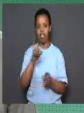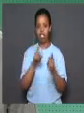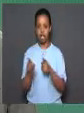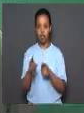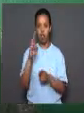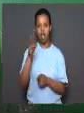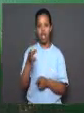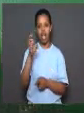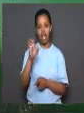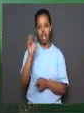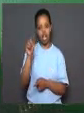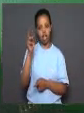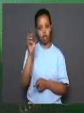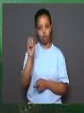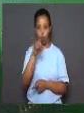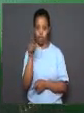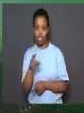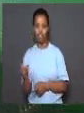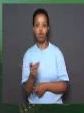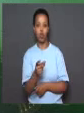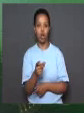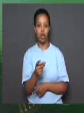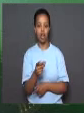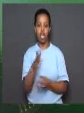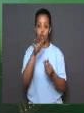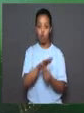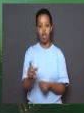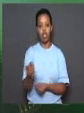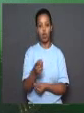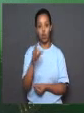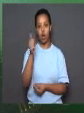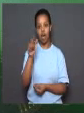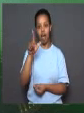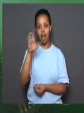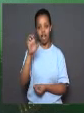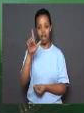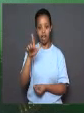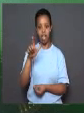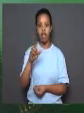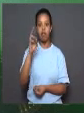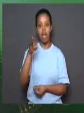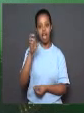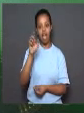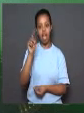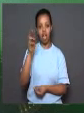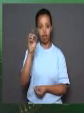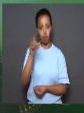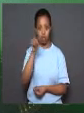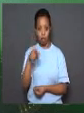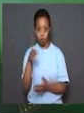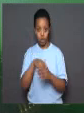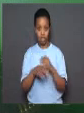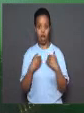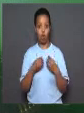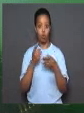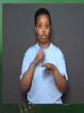heterozygous. A dominant allele in a heterozygote usually has the